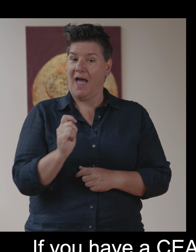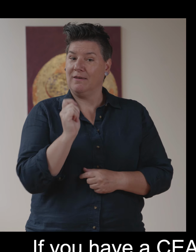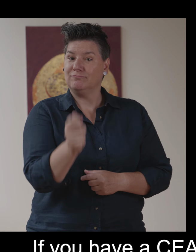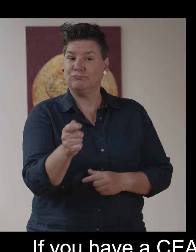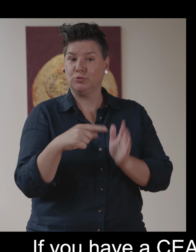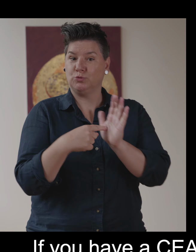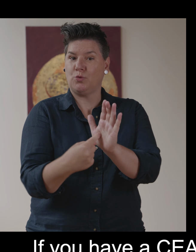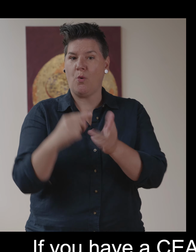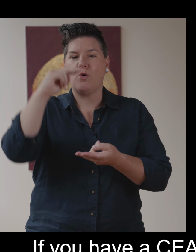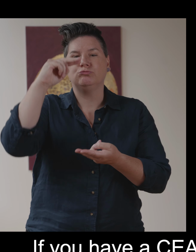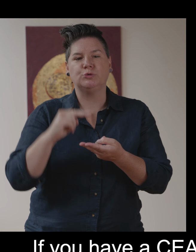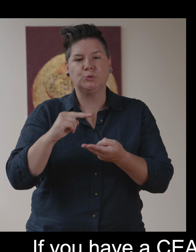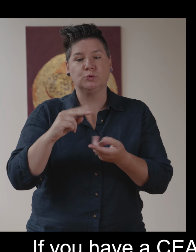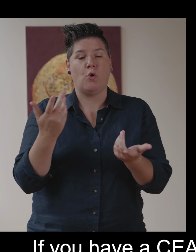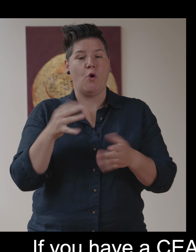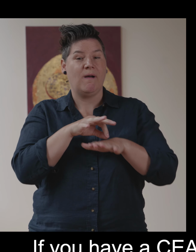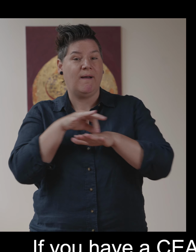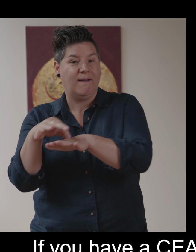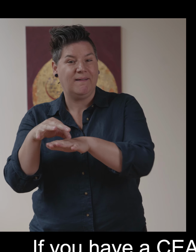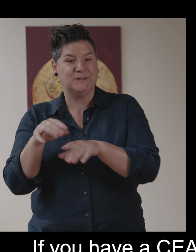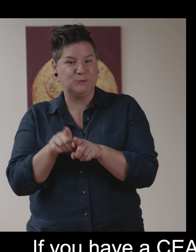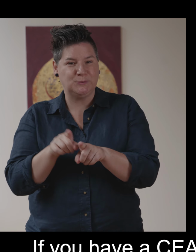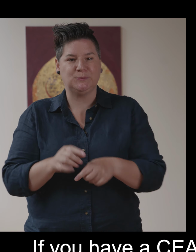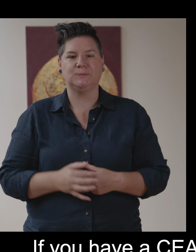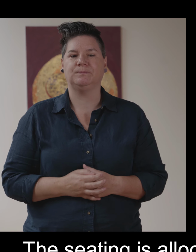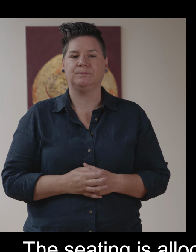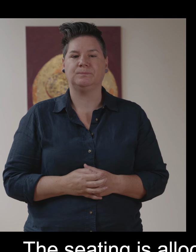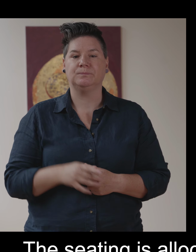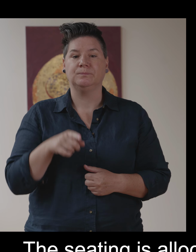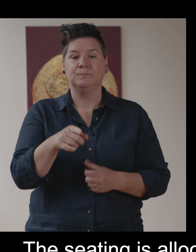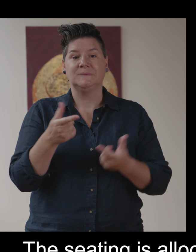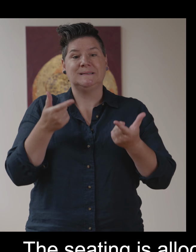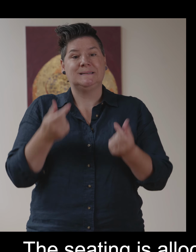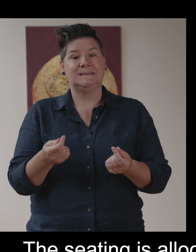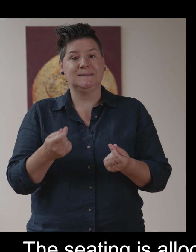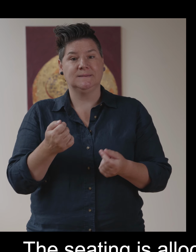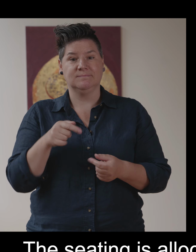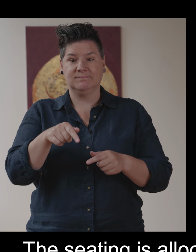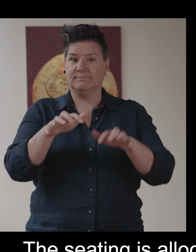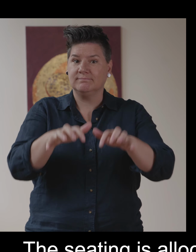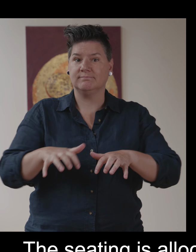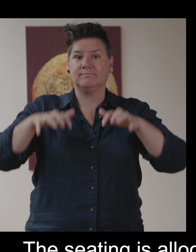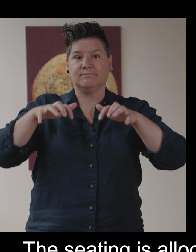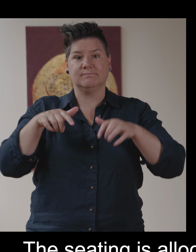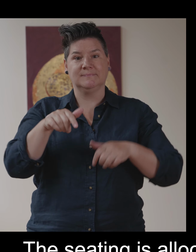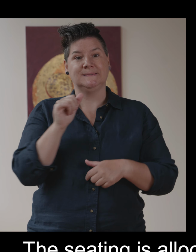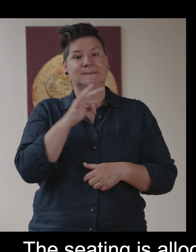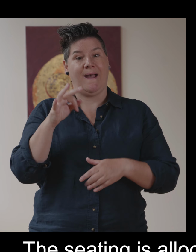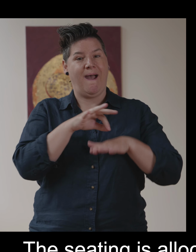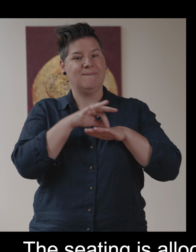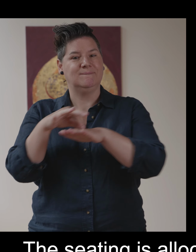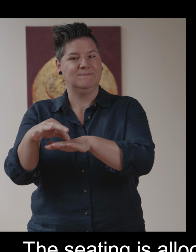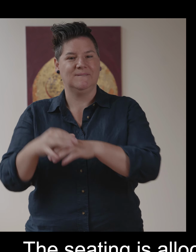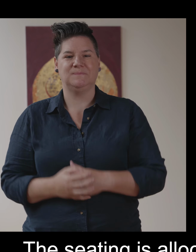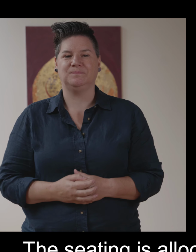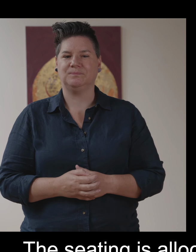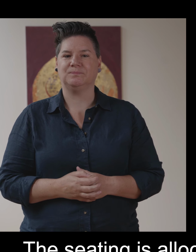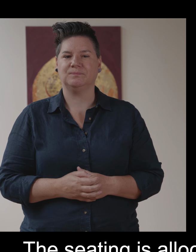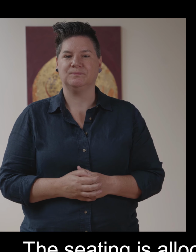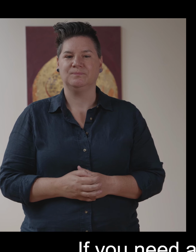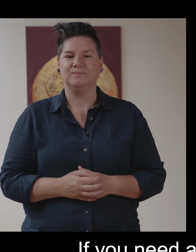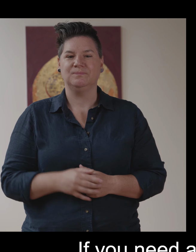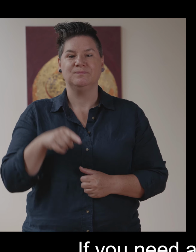present it now and your personal assistant or carer can be admitted for free. The seating is allocated and a member of staff will show you a seating plan to help you select a